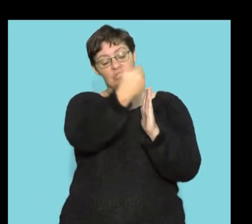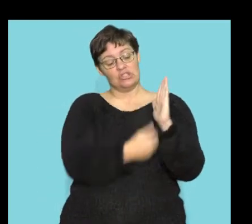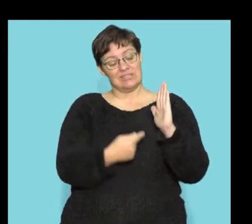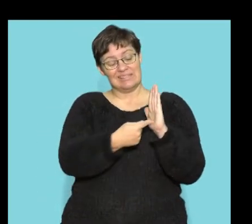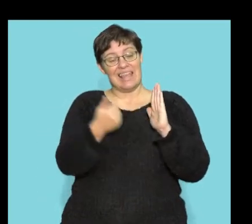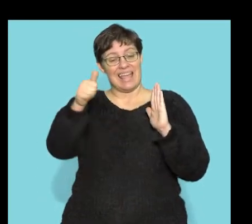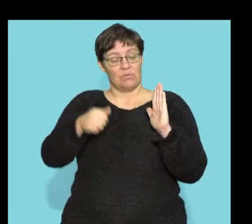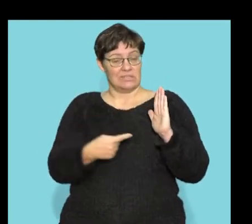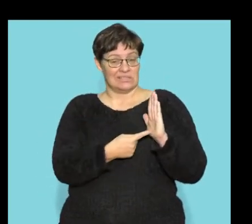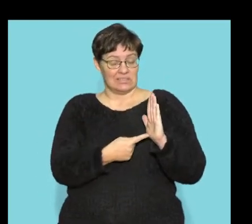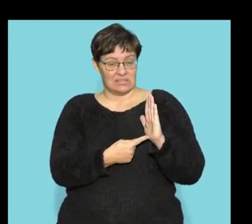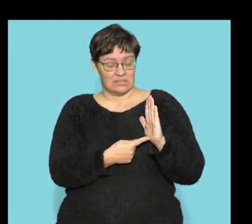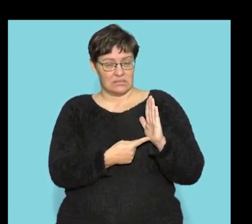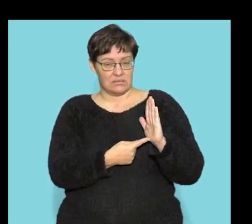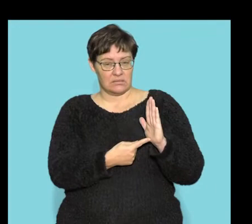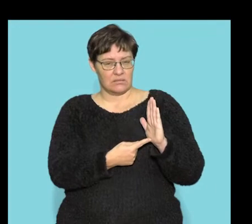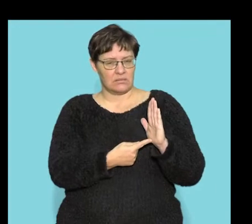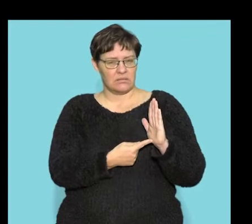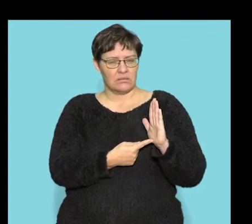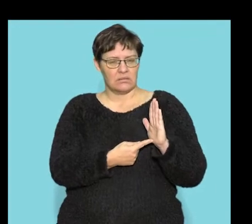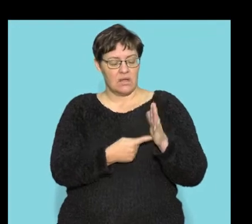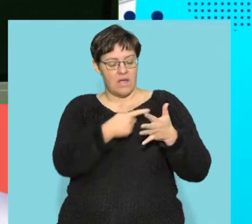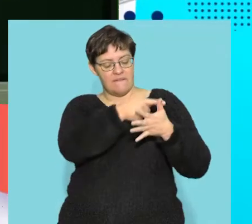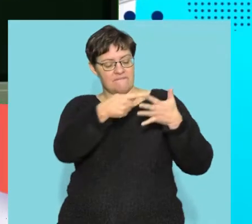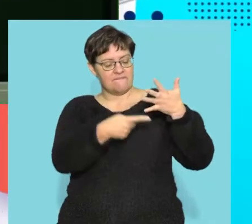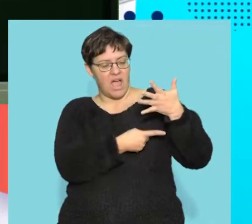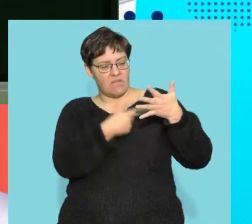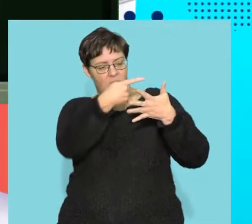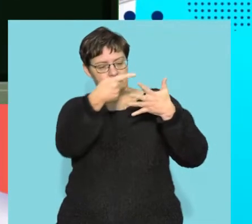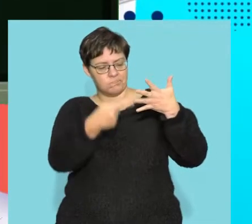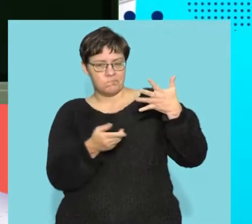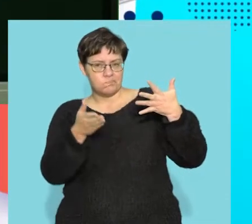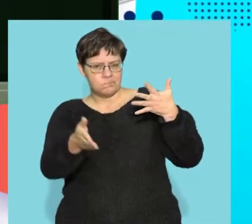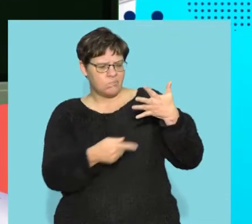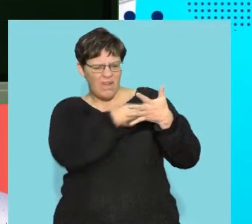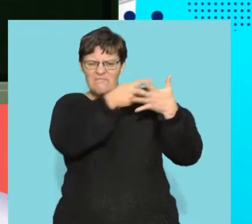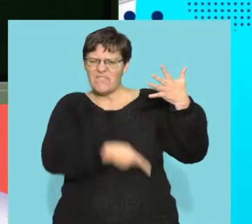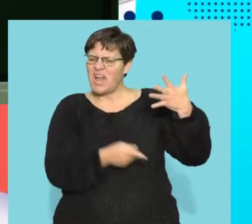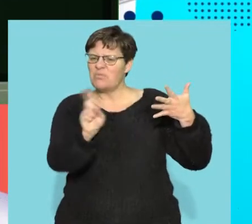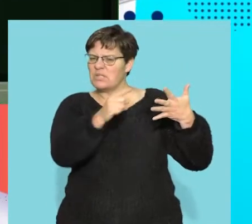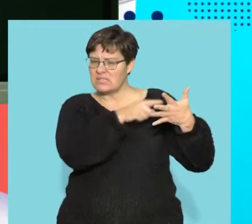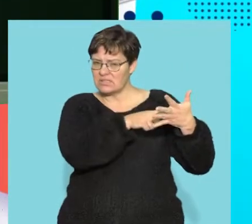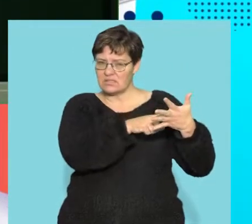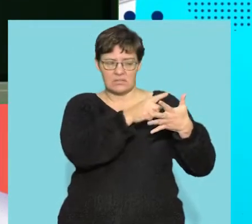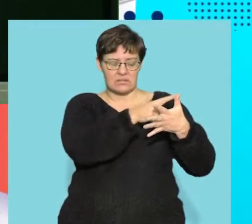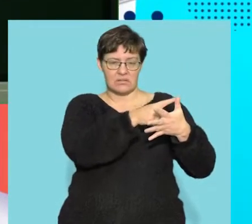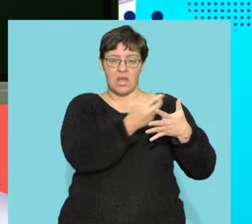section if any of the big 5 appear. What am I referring to? Accrued